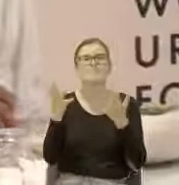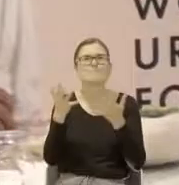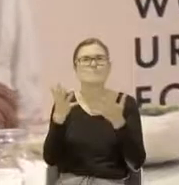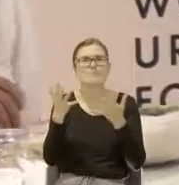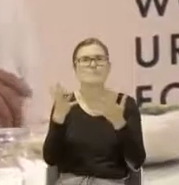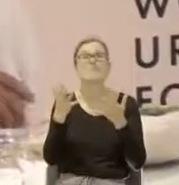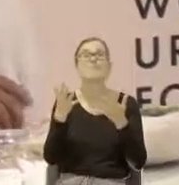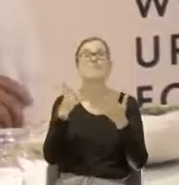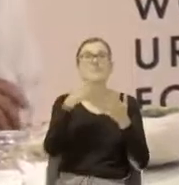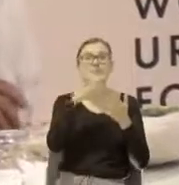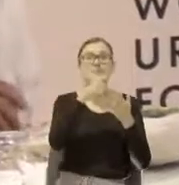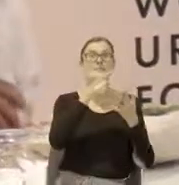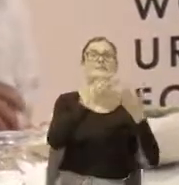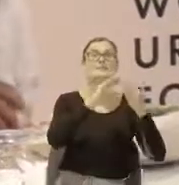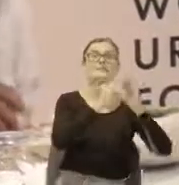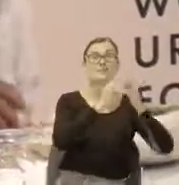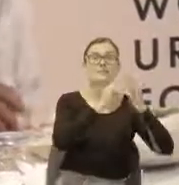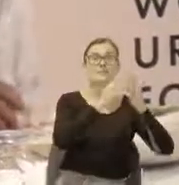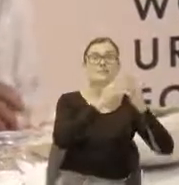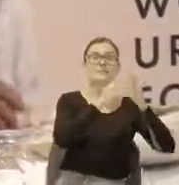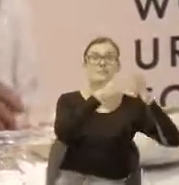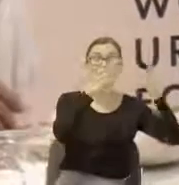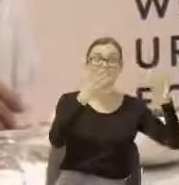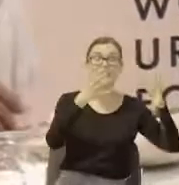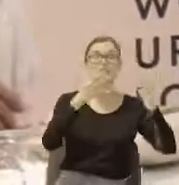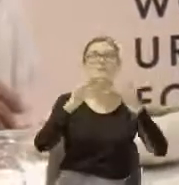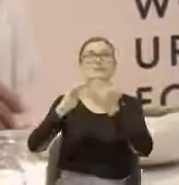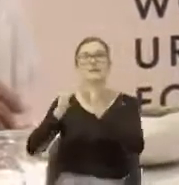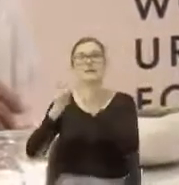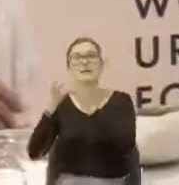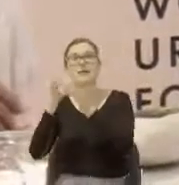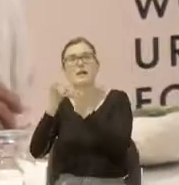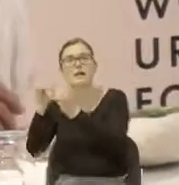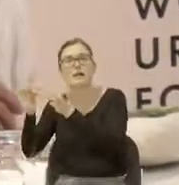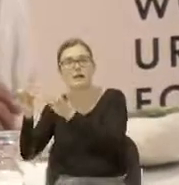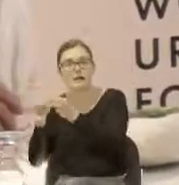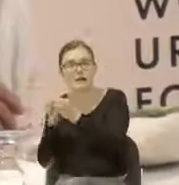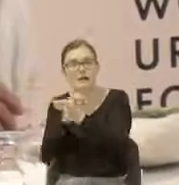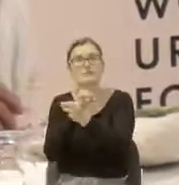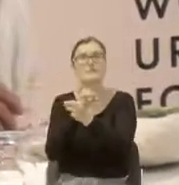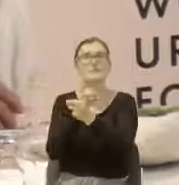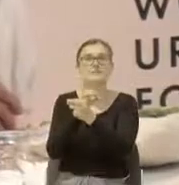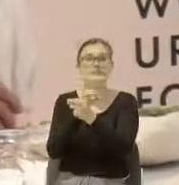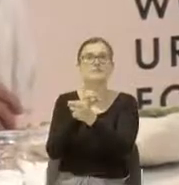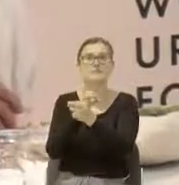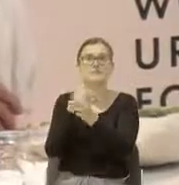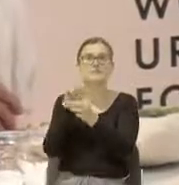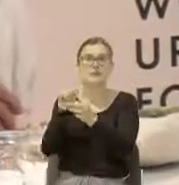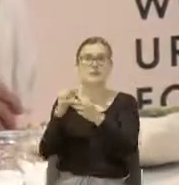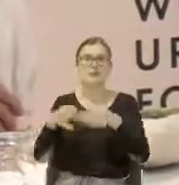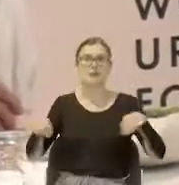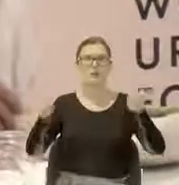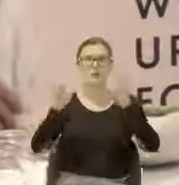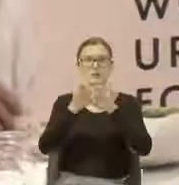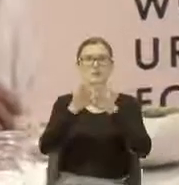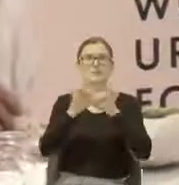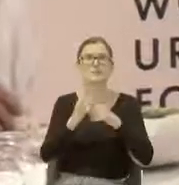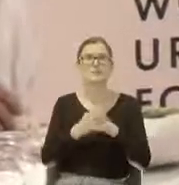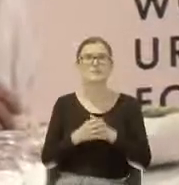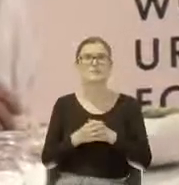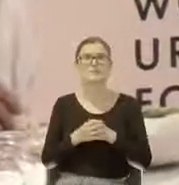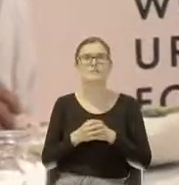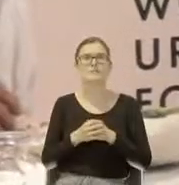agenda? I'll be brief. First, some of you in the room and myself were here, we're not here, but in Nairobi